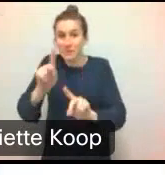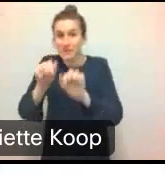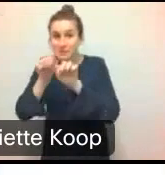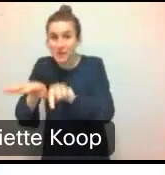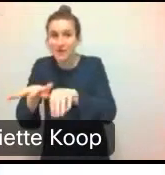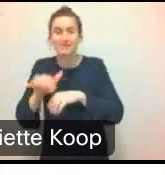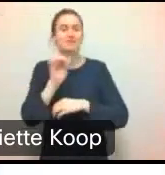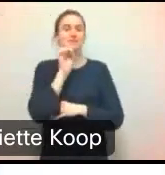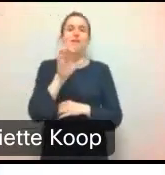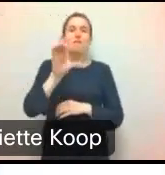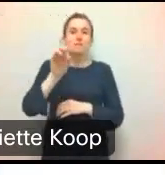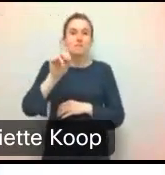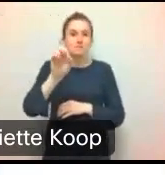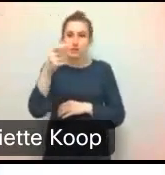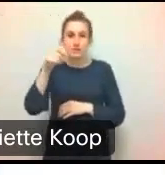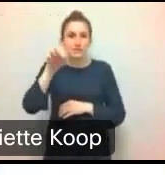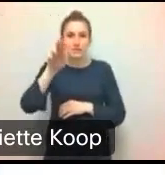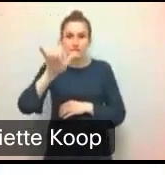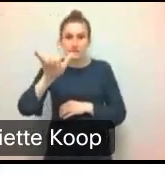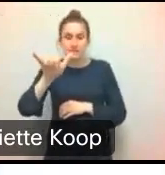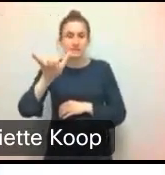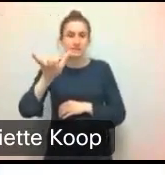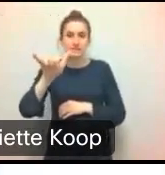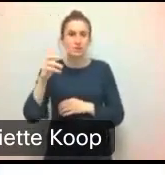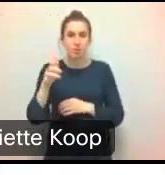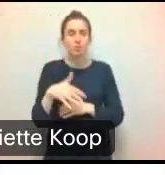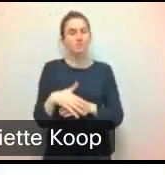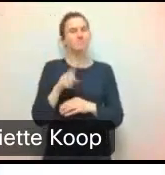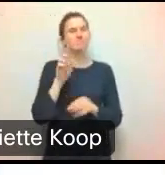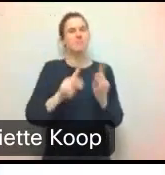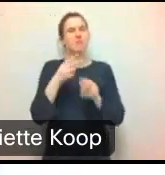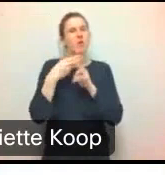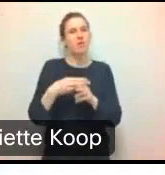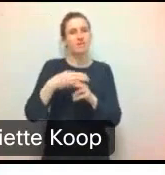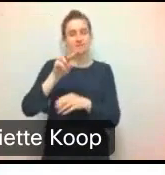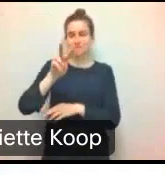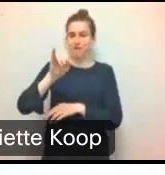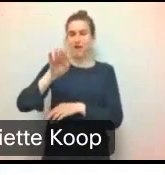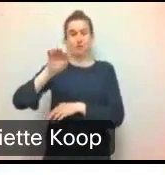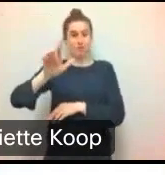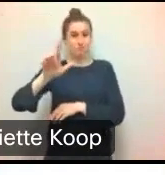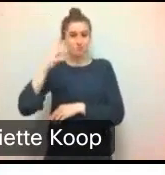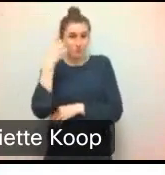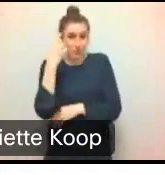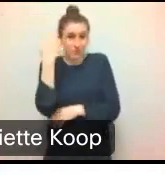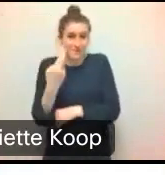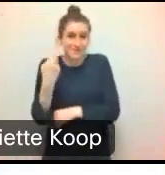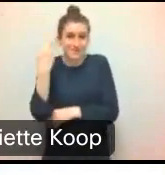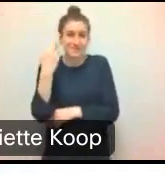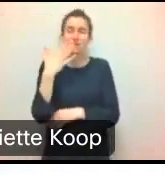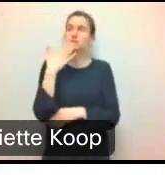it's what exactly is happening. And they call it going viral for a reason. It's kind of information, just like good